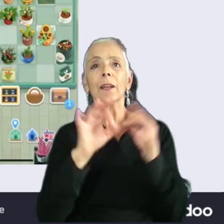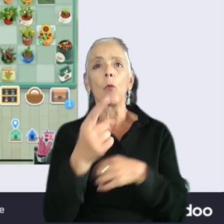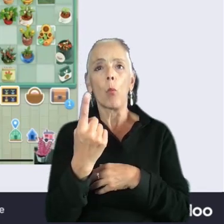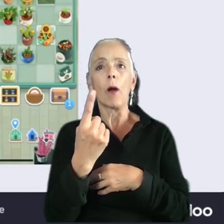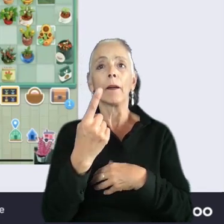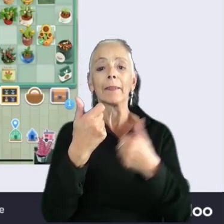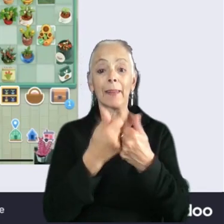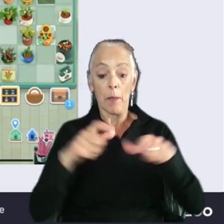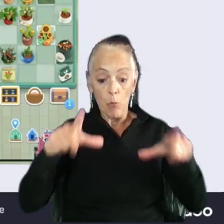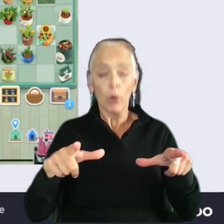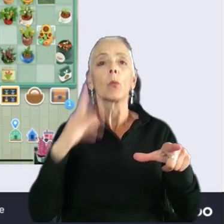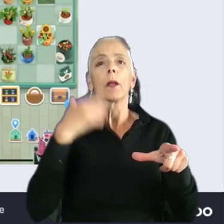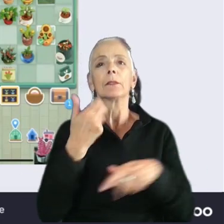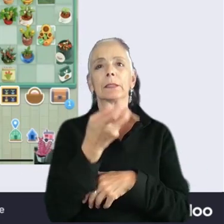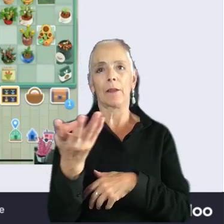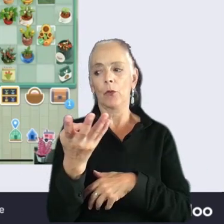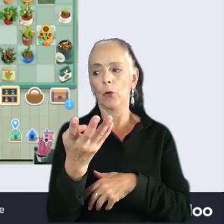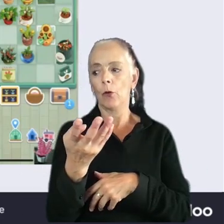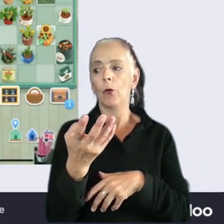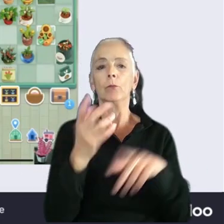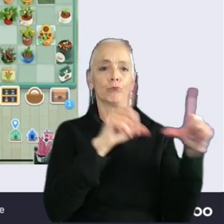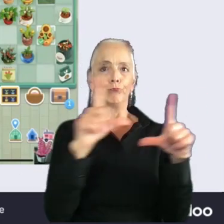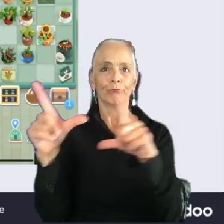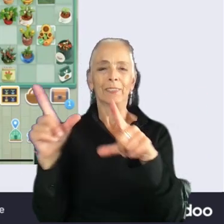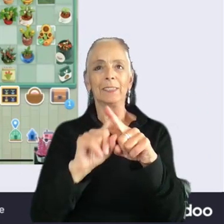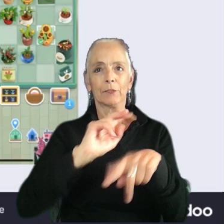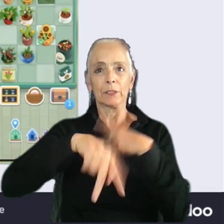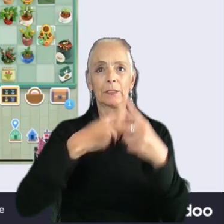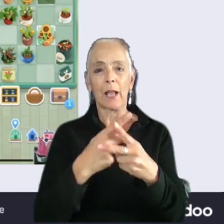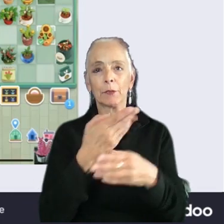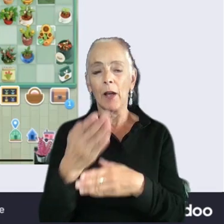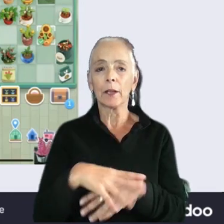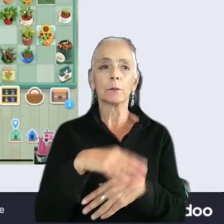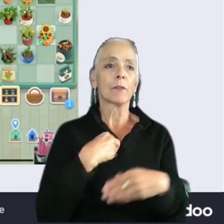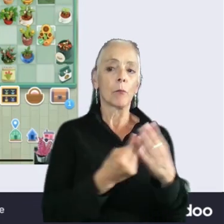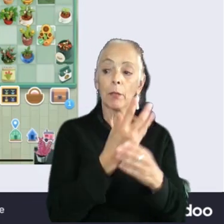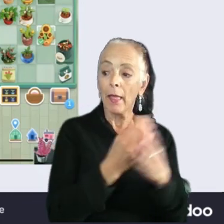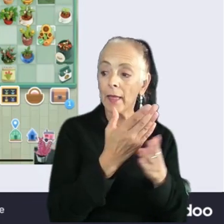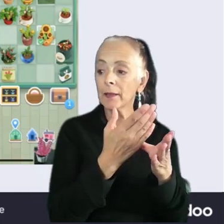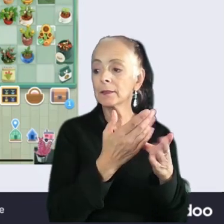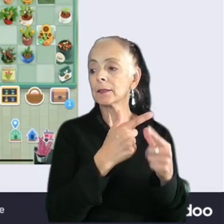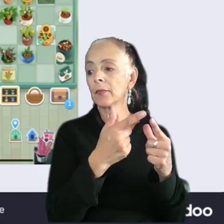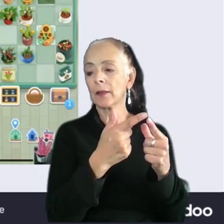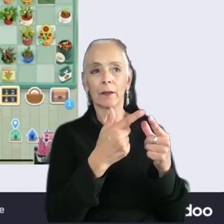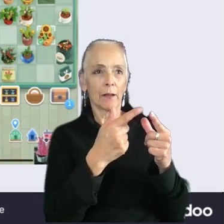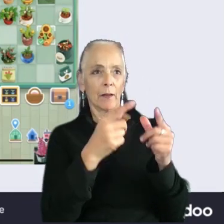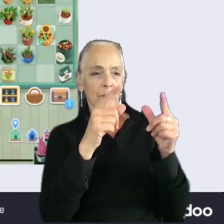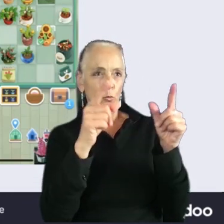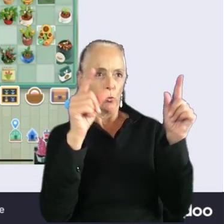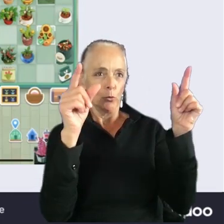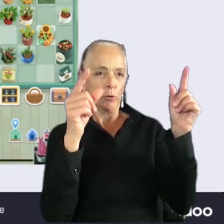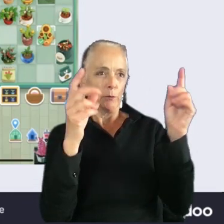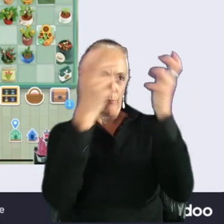several game boards where you could find different types of items. So in order to grow plants, the player will have to gather different items across these